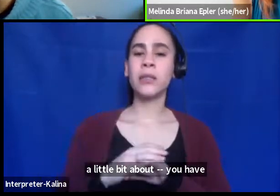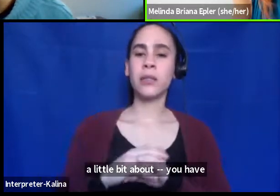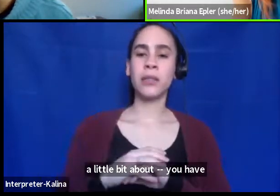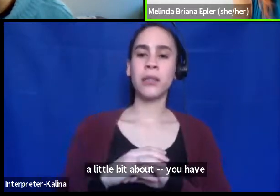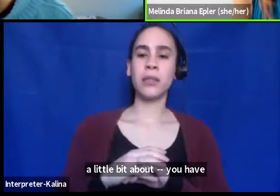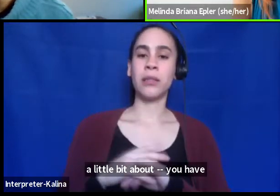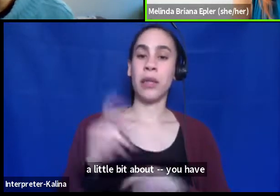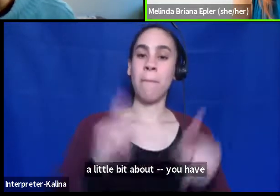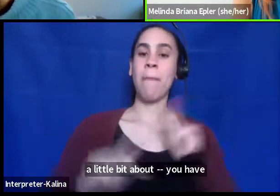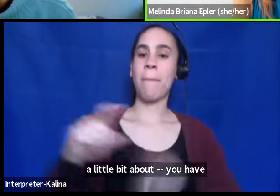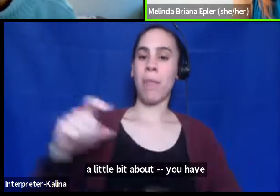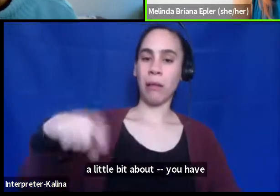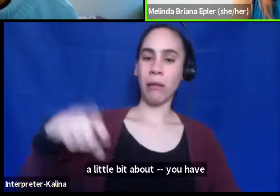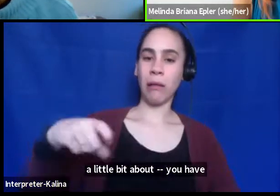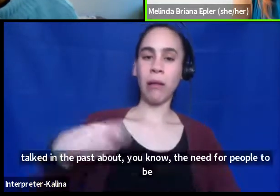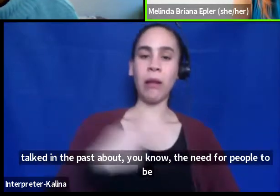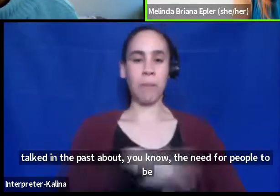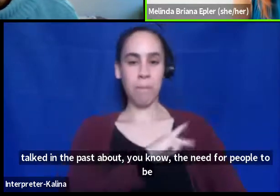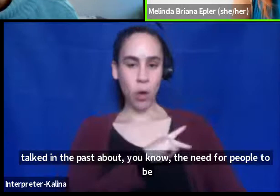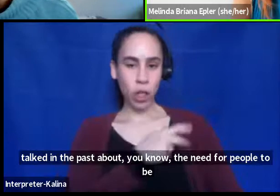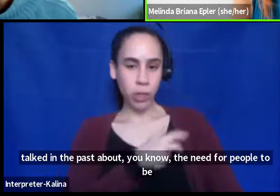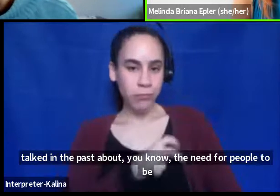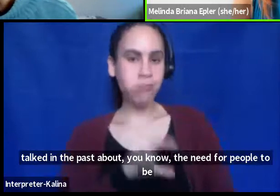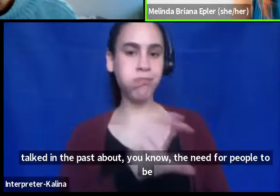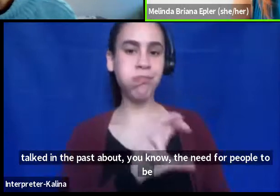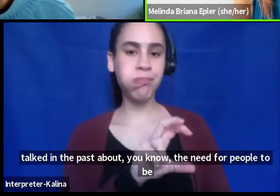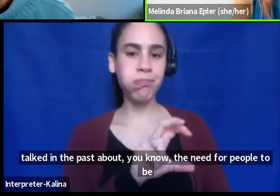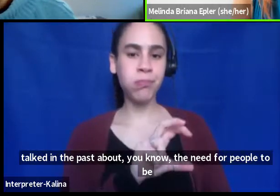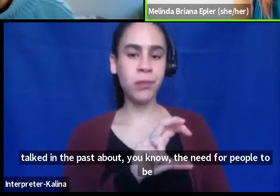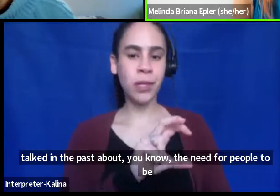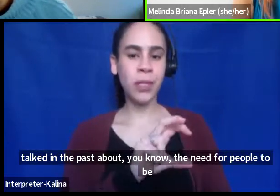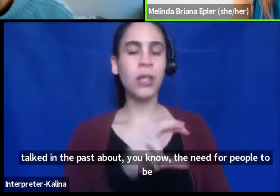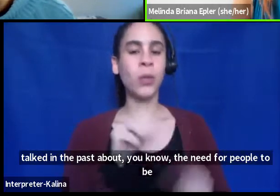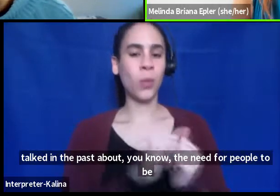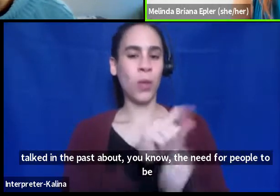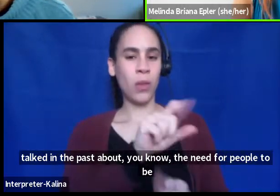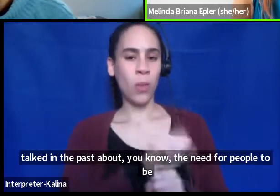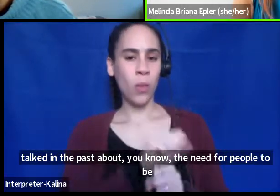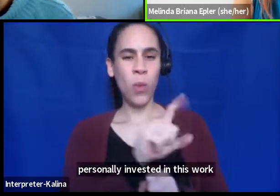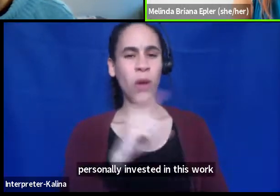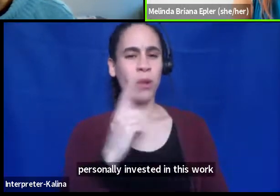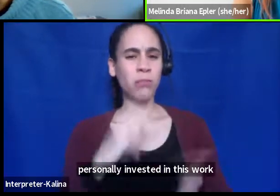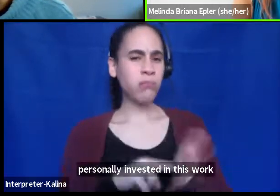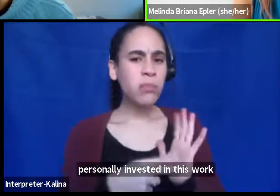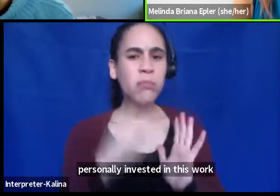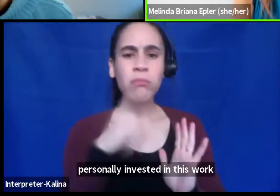personally invested in this work, and what that means, what that looks like. How do we